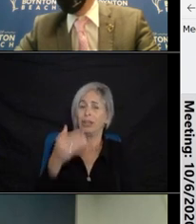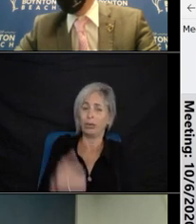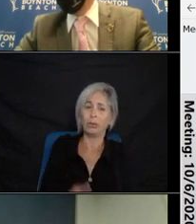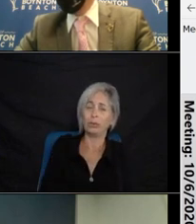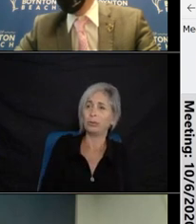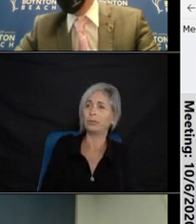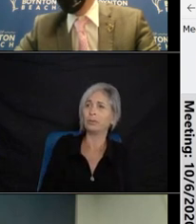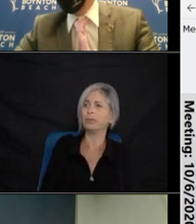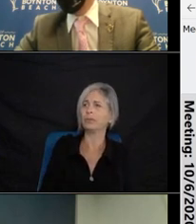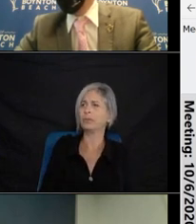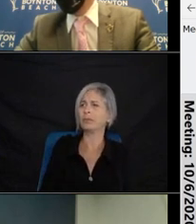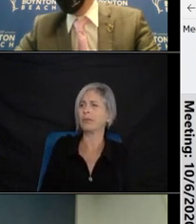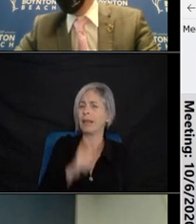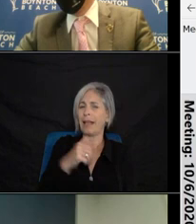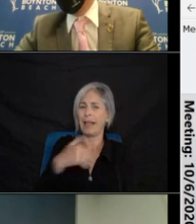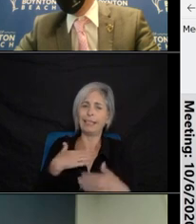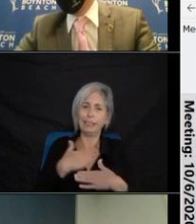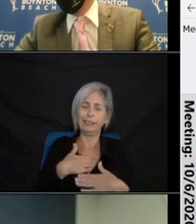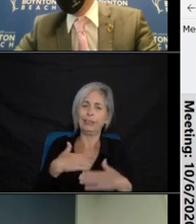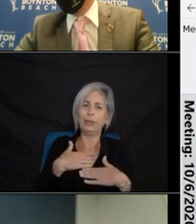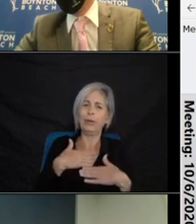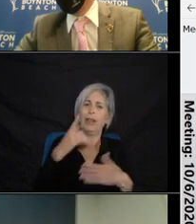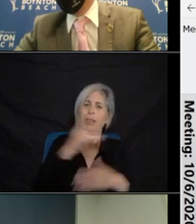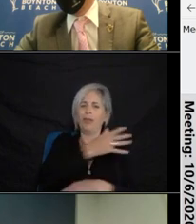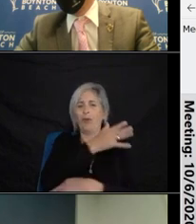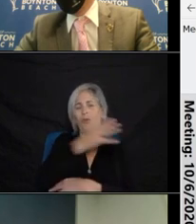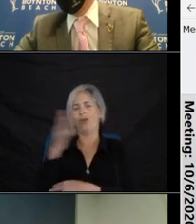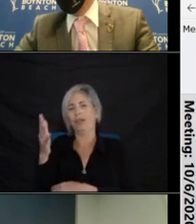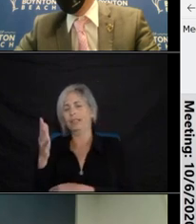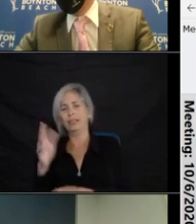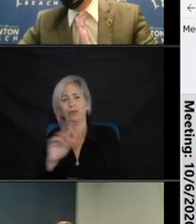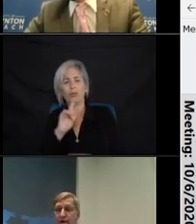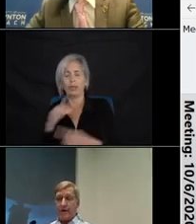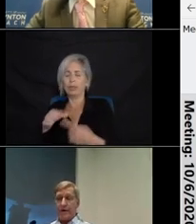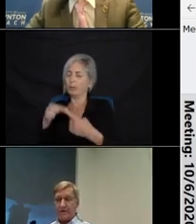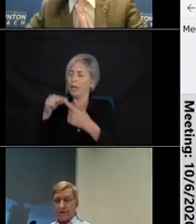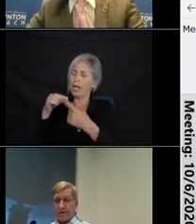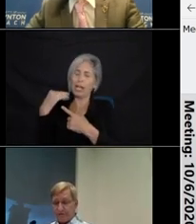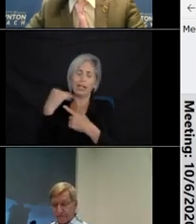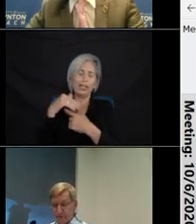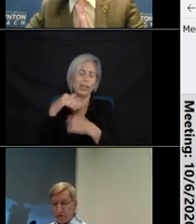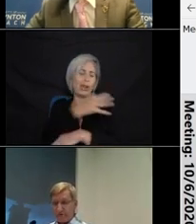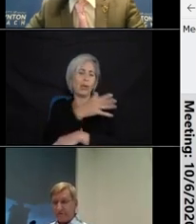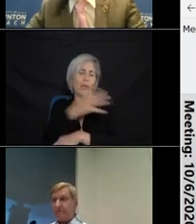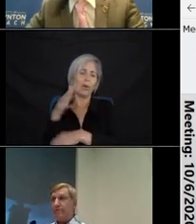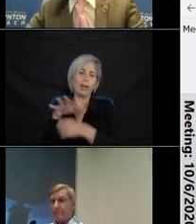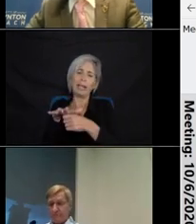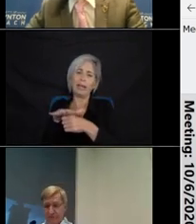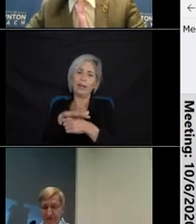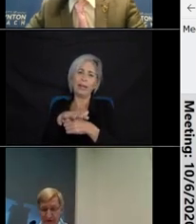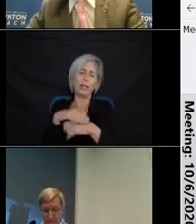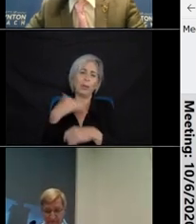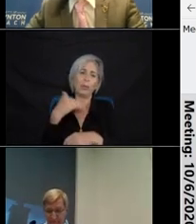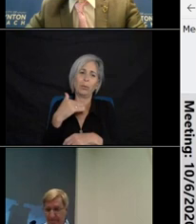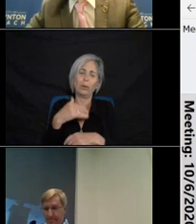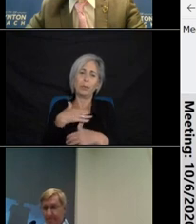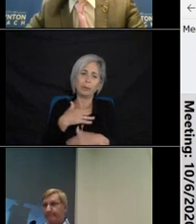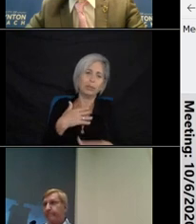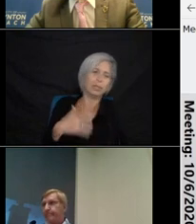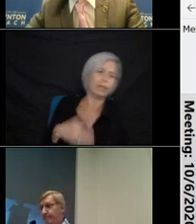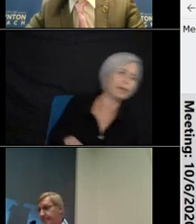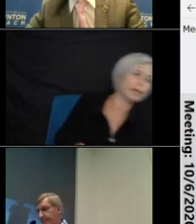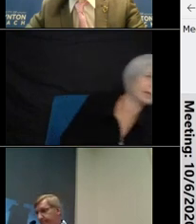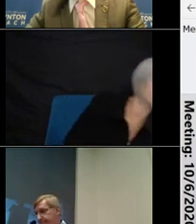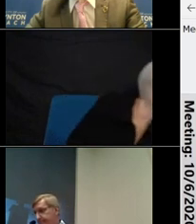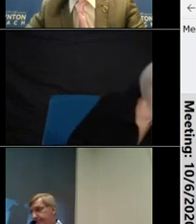I enjoy going out in the woods. This is a very special wooded area, and it is a forest. Appreciate it.